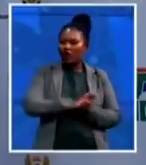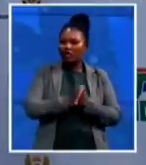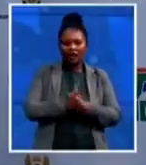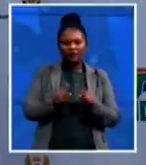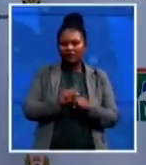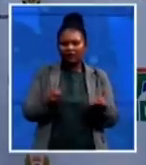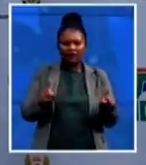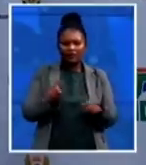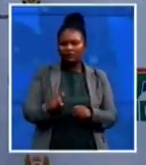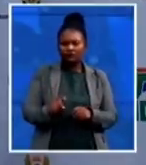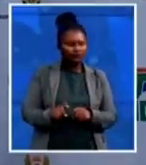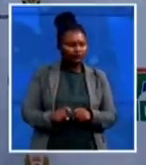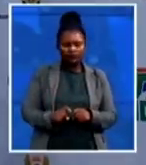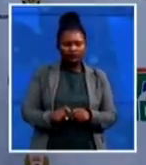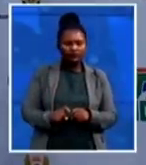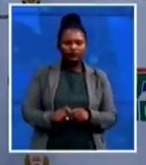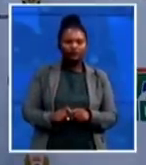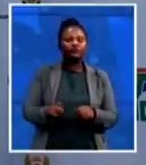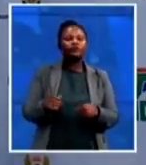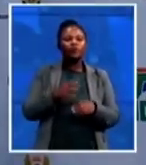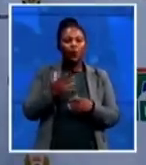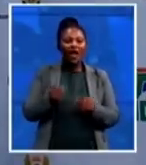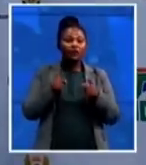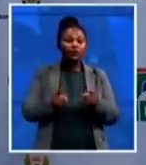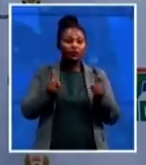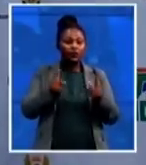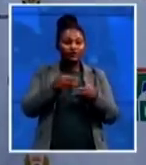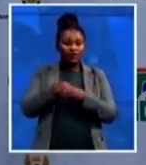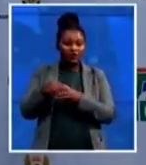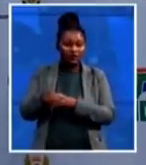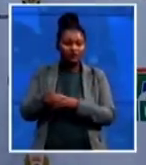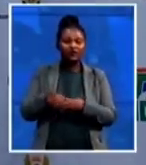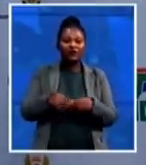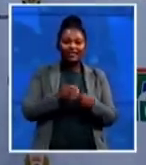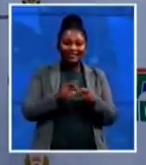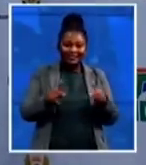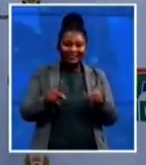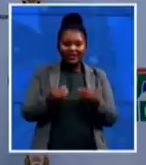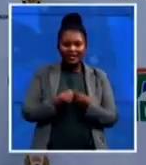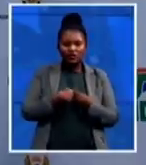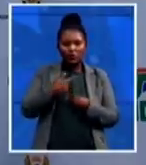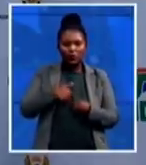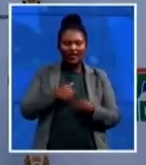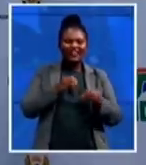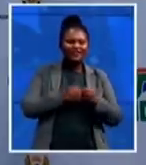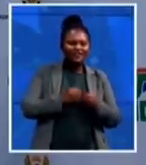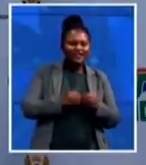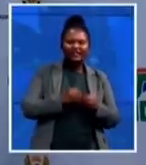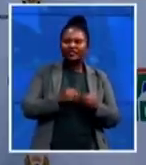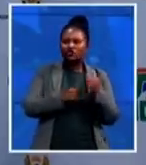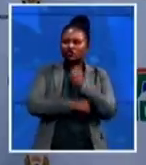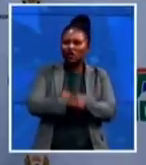saying it's infrastructure-led. At the same time, we're dealing with structural reforms like your